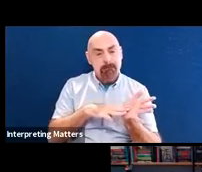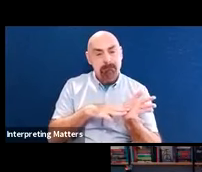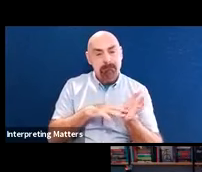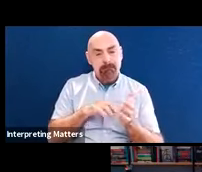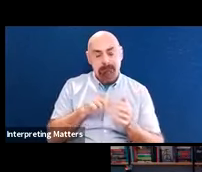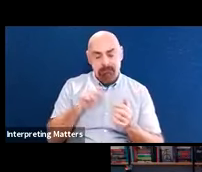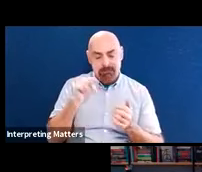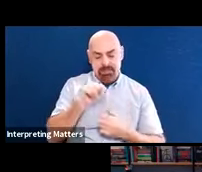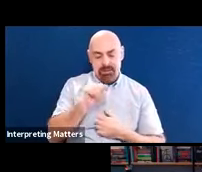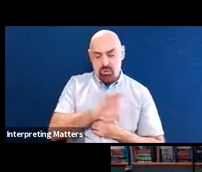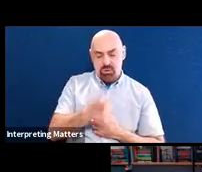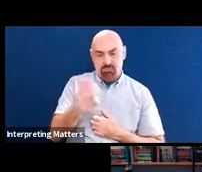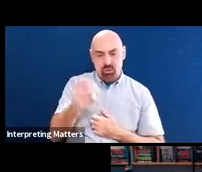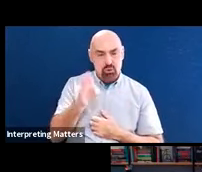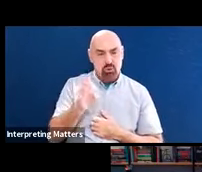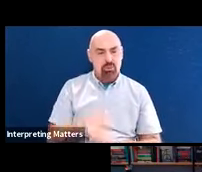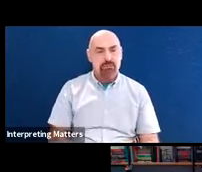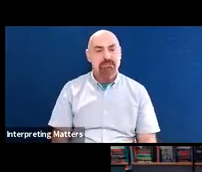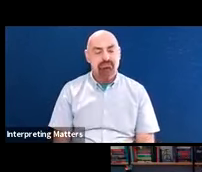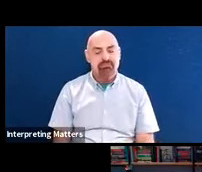him.